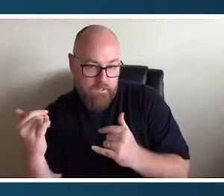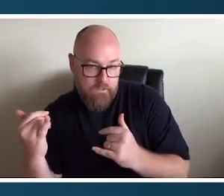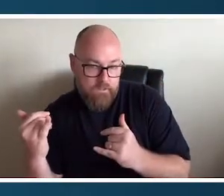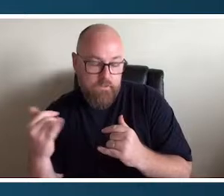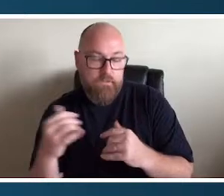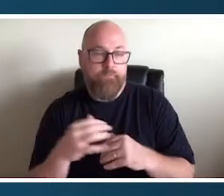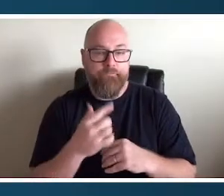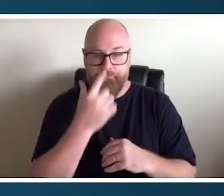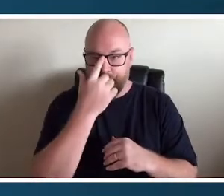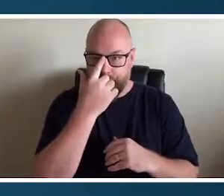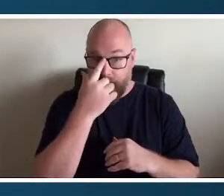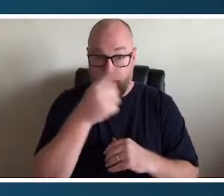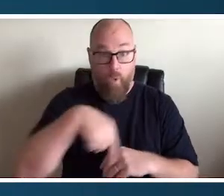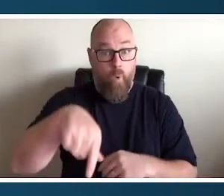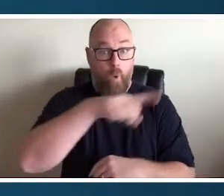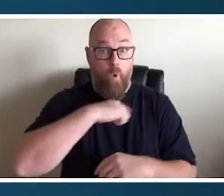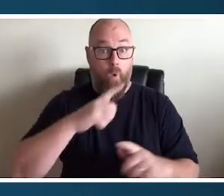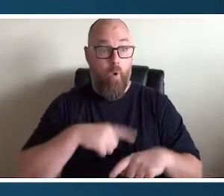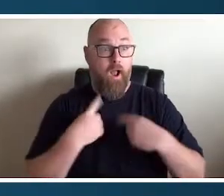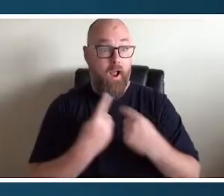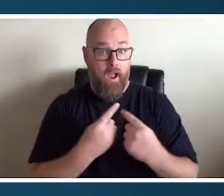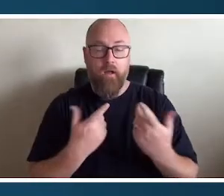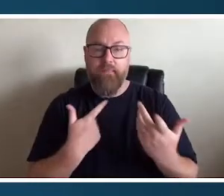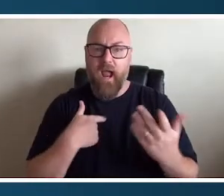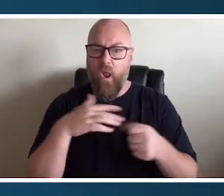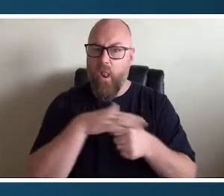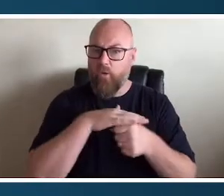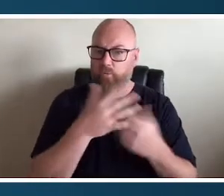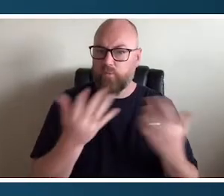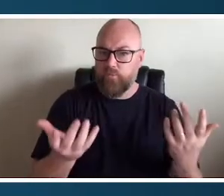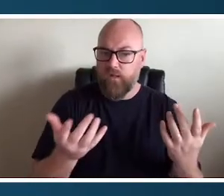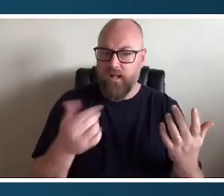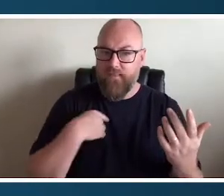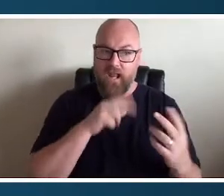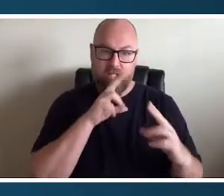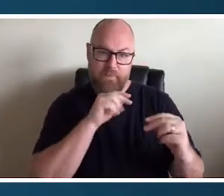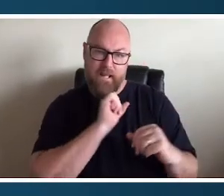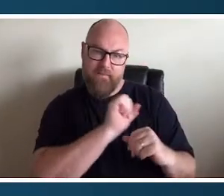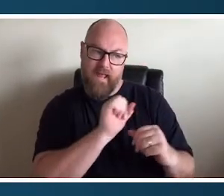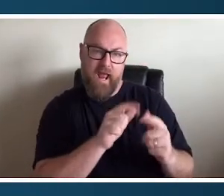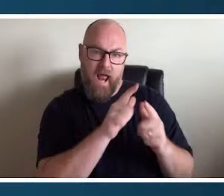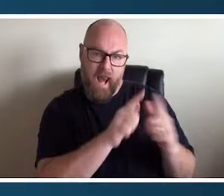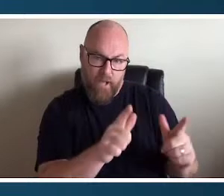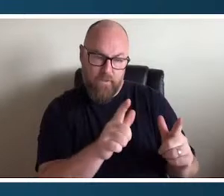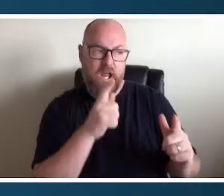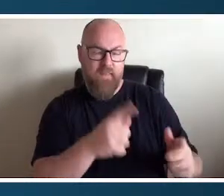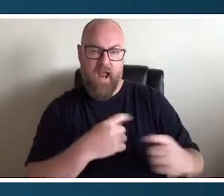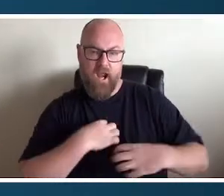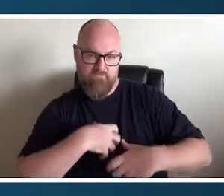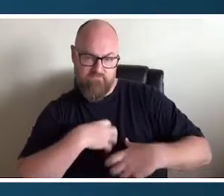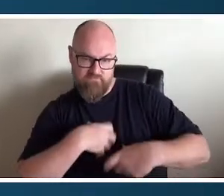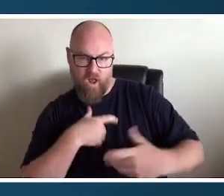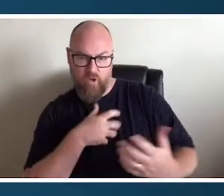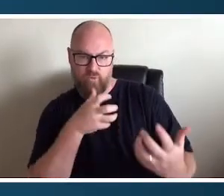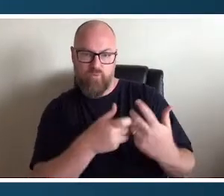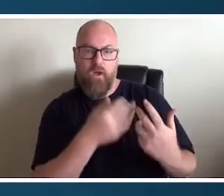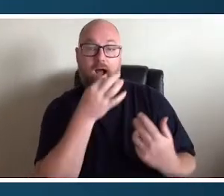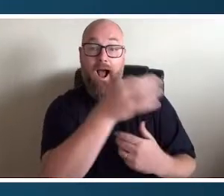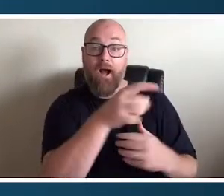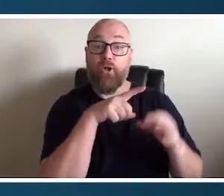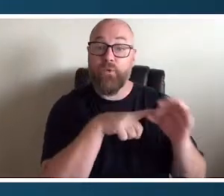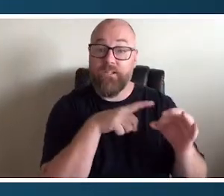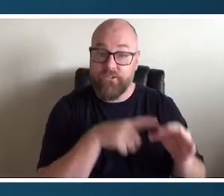all of these countries are local enumerators. So they speak the language, they know the culture, they were trained to know how to ask the question, they follow